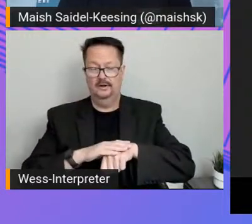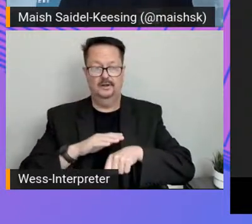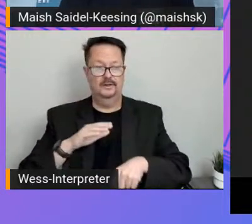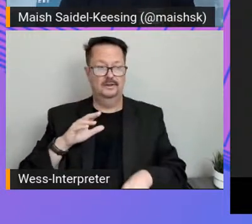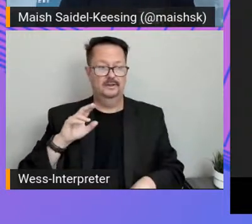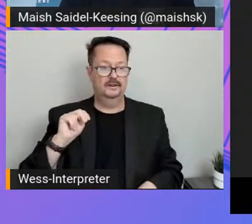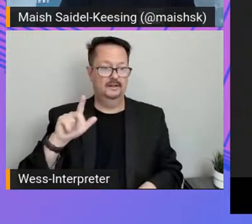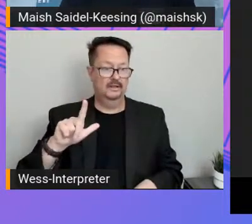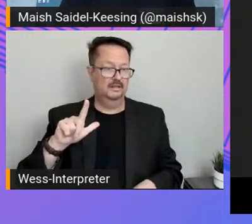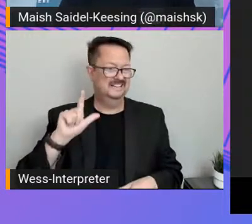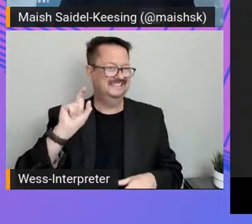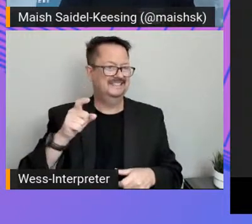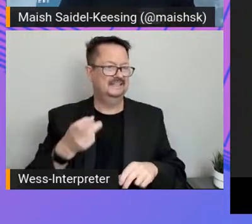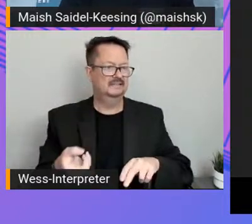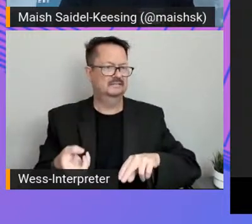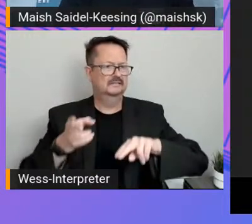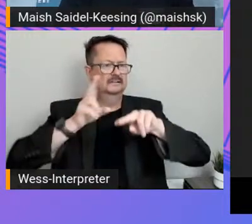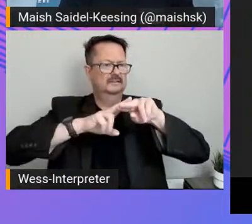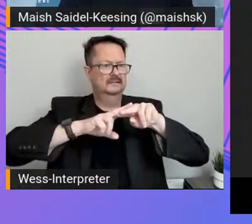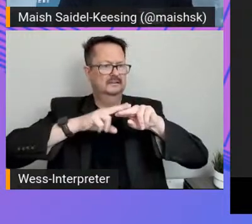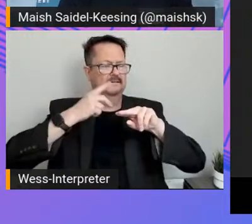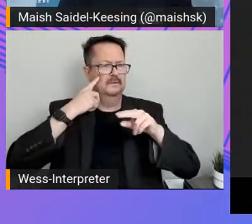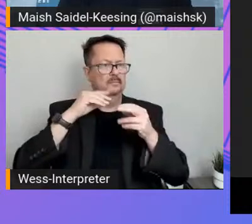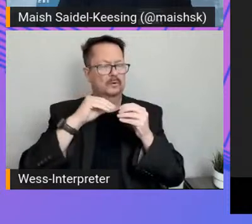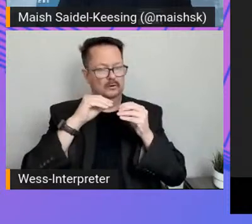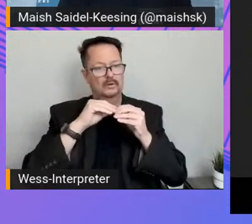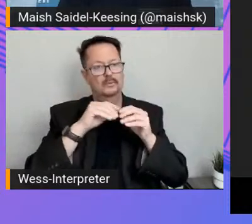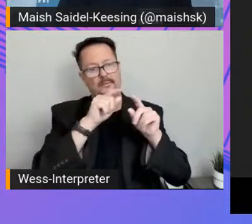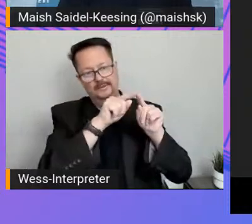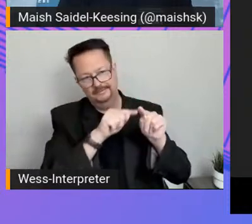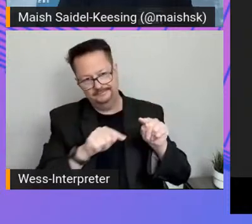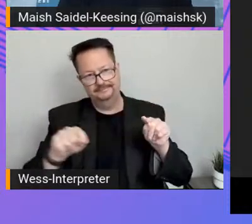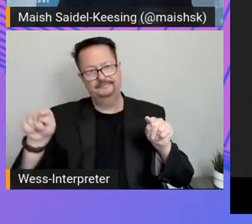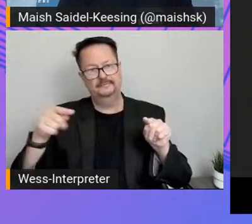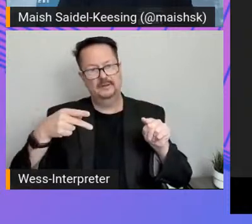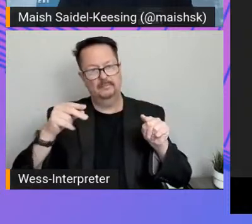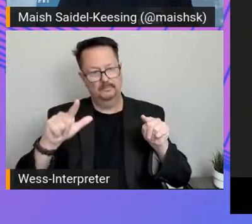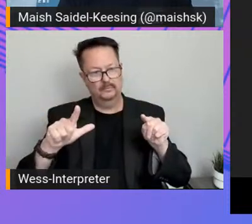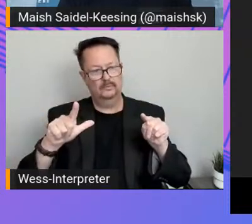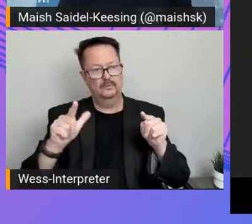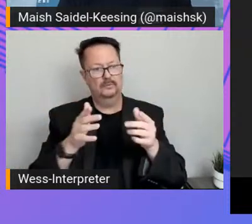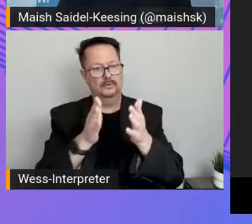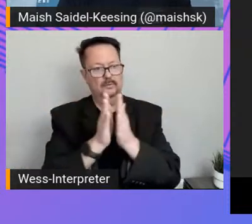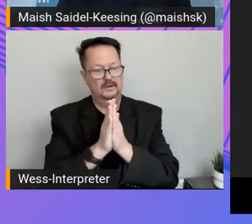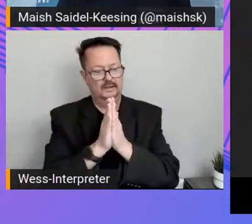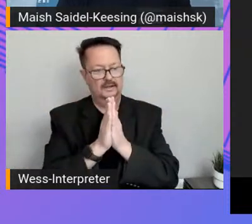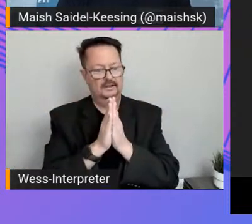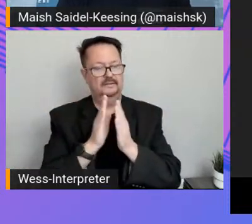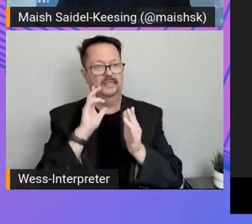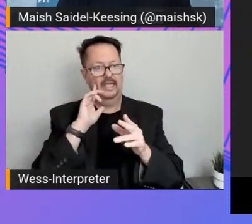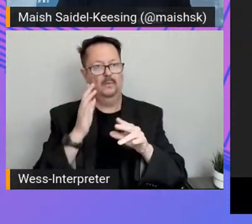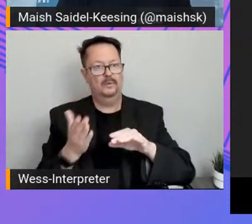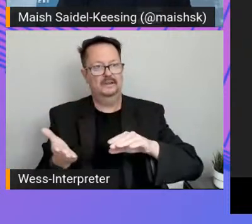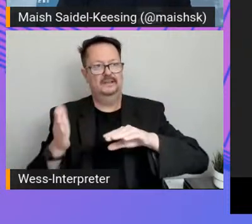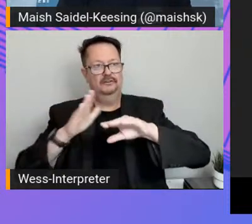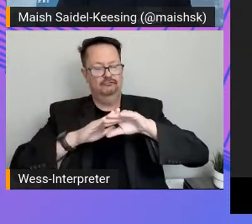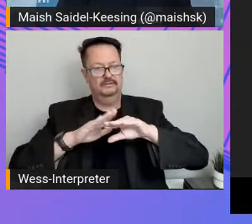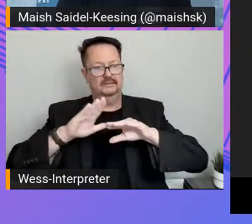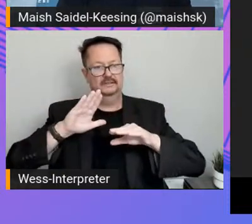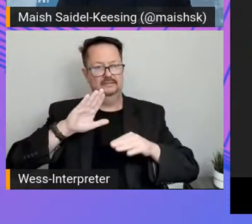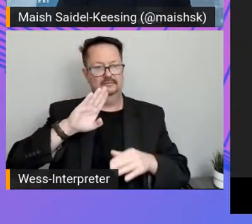a larger budget for a period of time. We would just create a pull request against the budget pipeline, which would increase Bob's